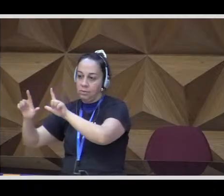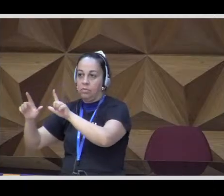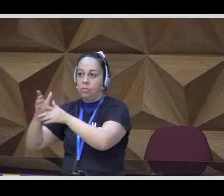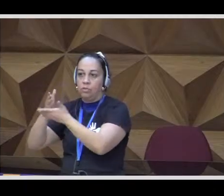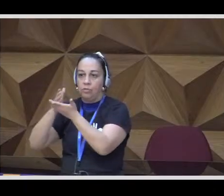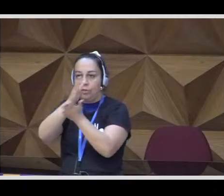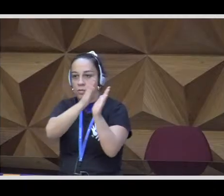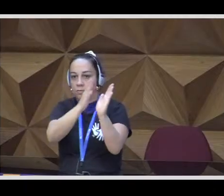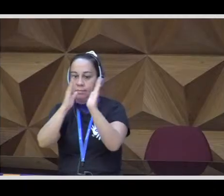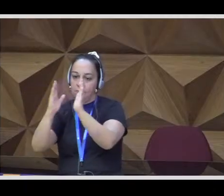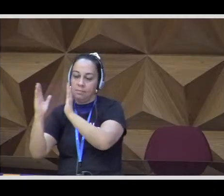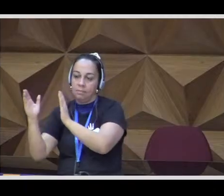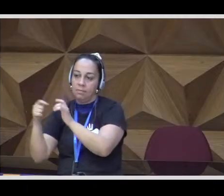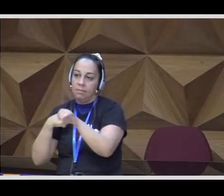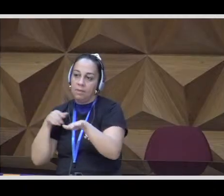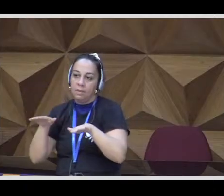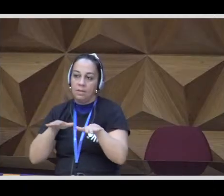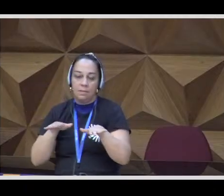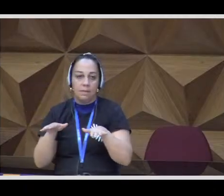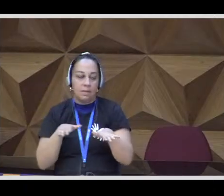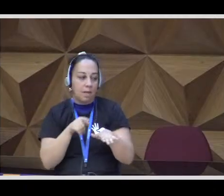So that's display. What about